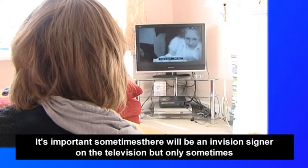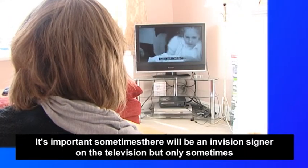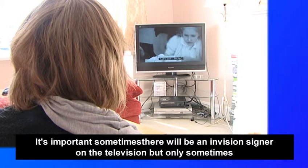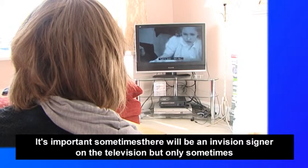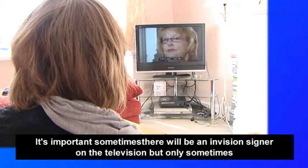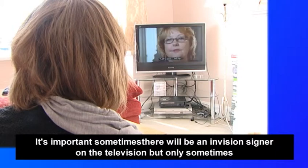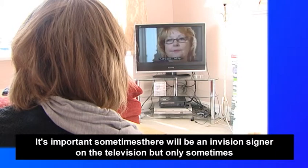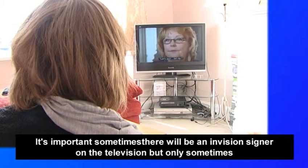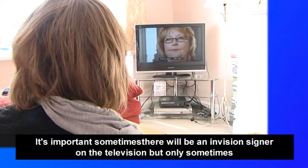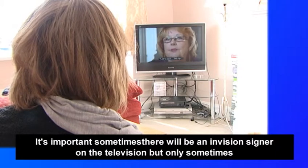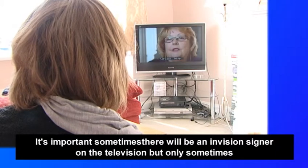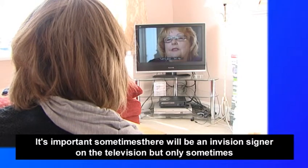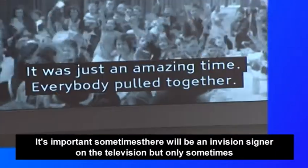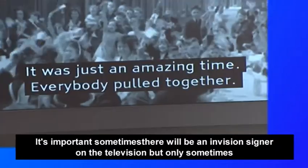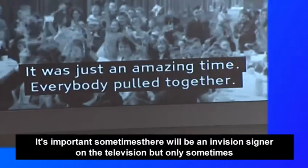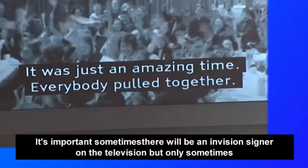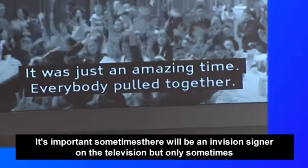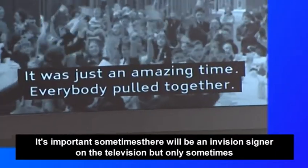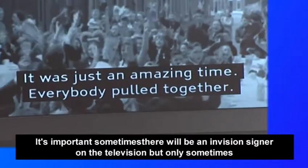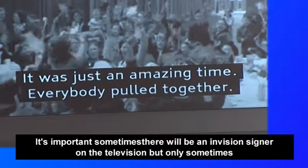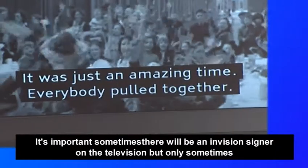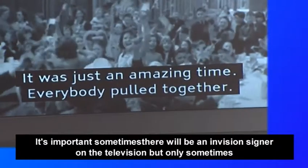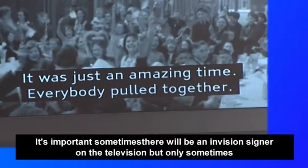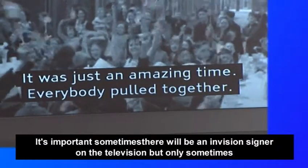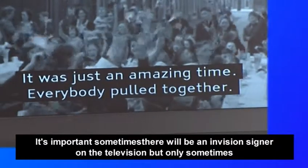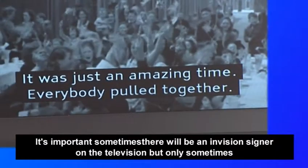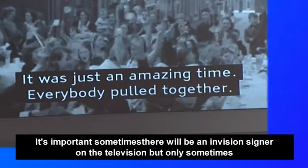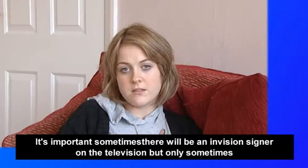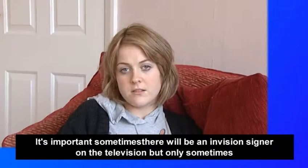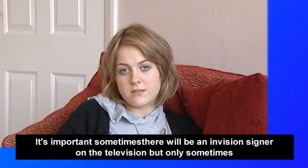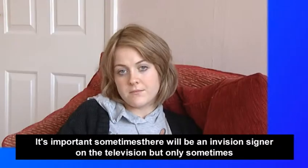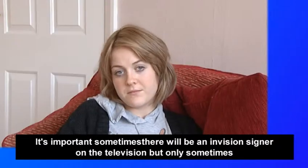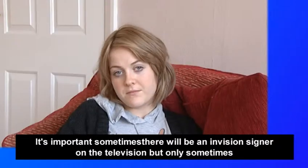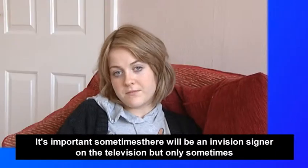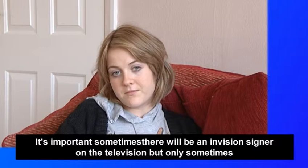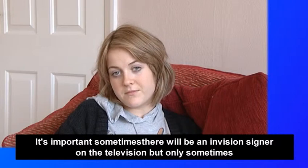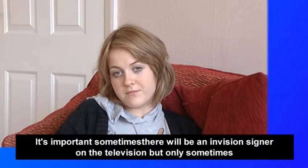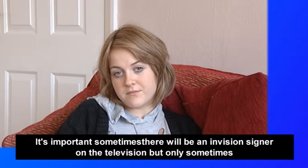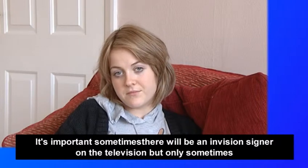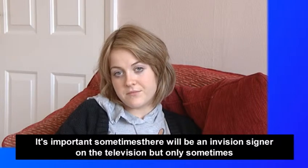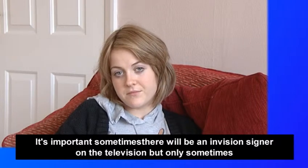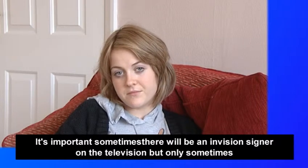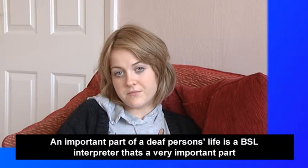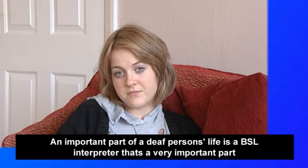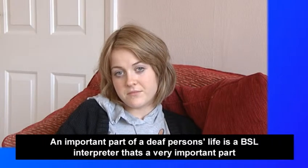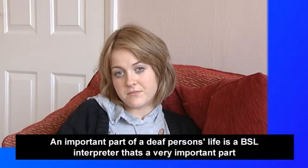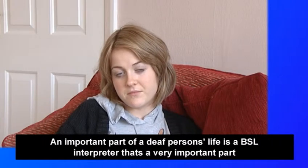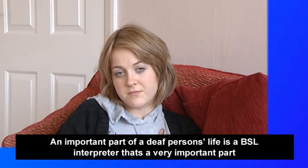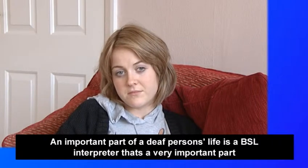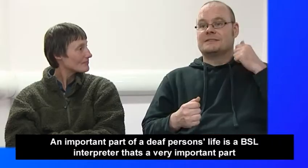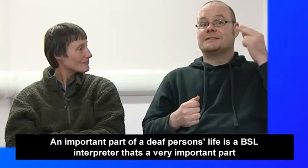important. Sometimes there will be an in-vision signer on the television, but only sometimes.